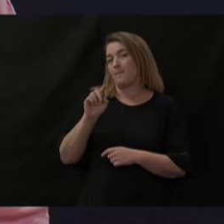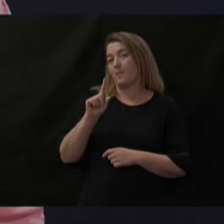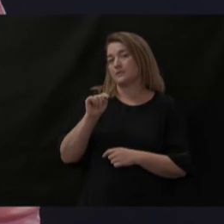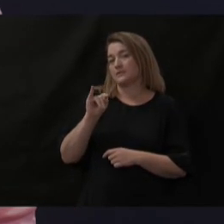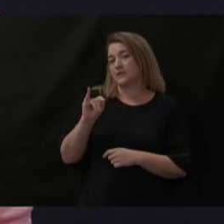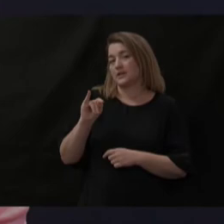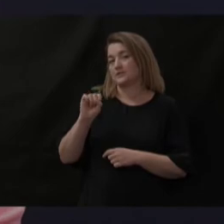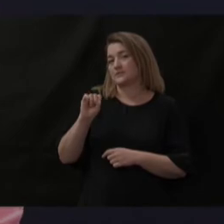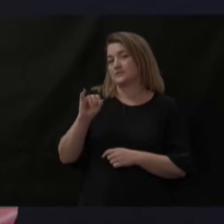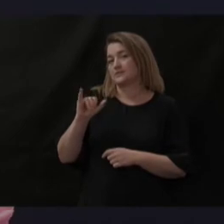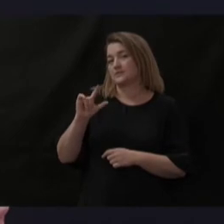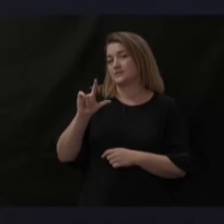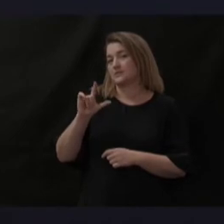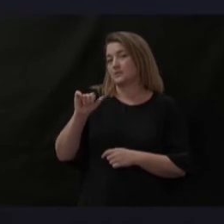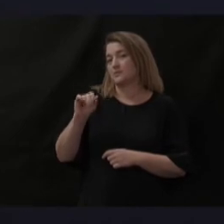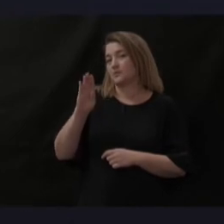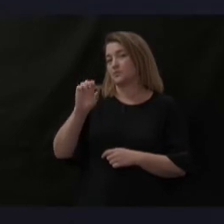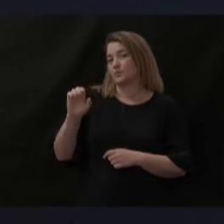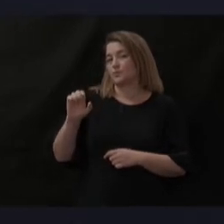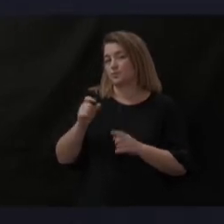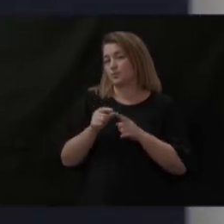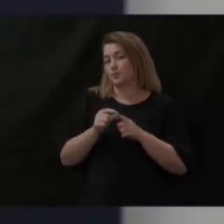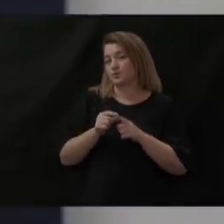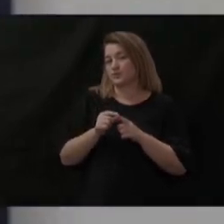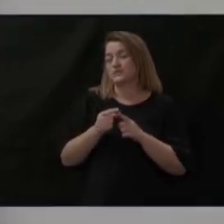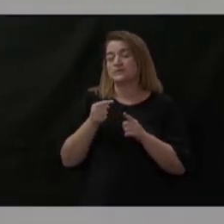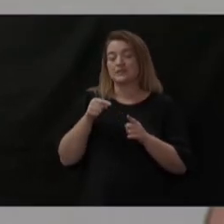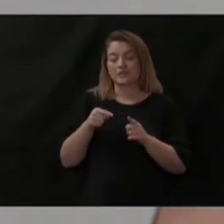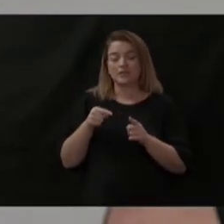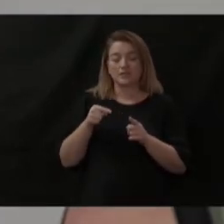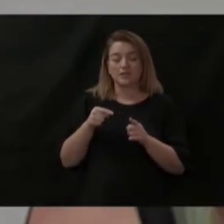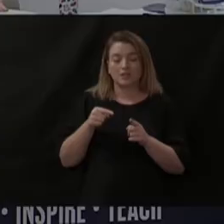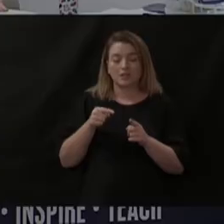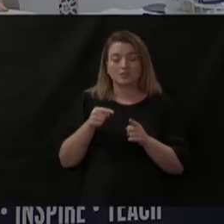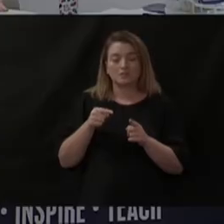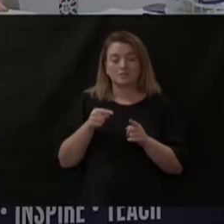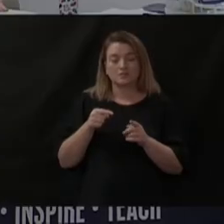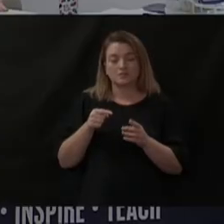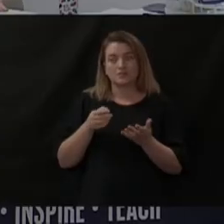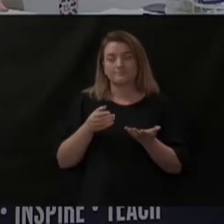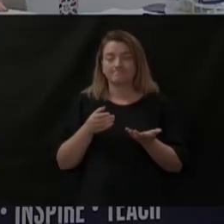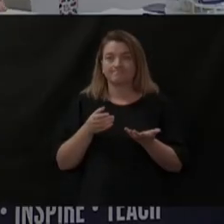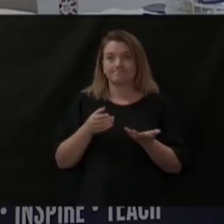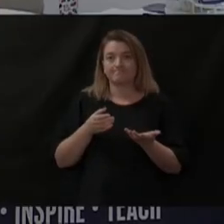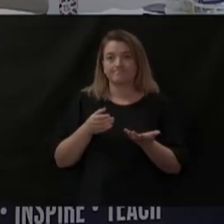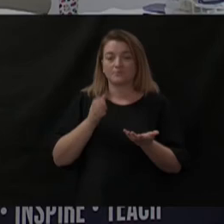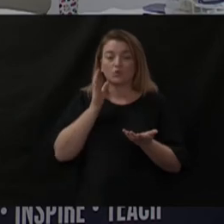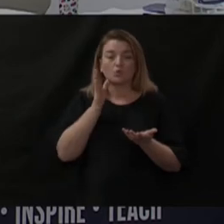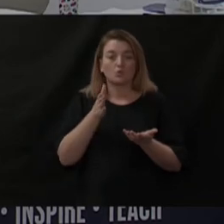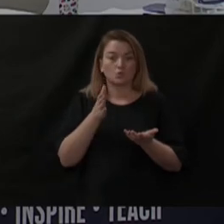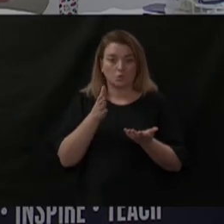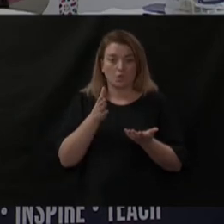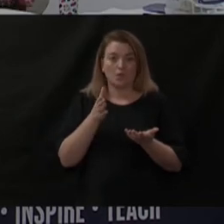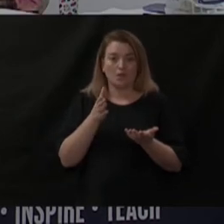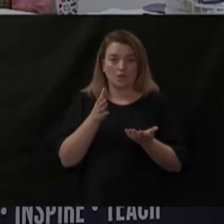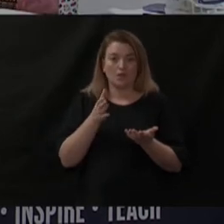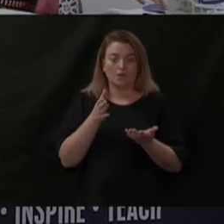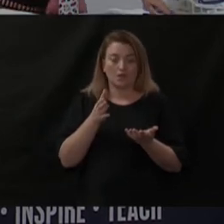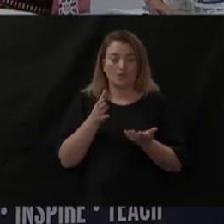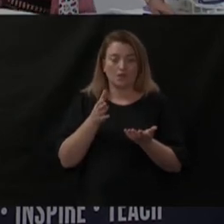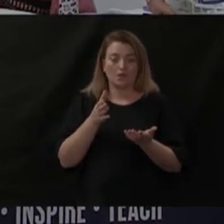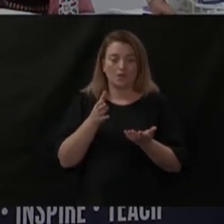will do with kids. I'm going to get a darker marker, who